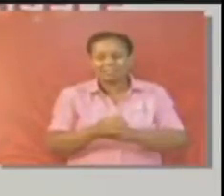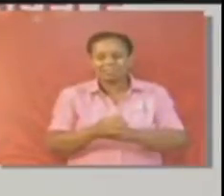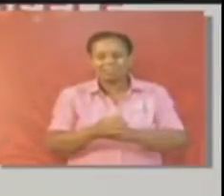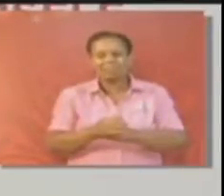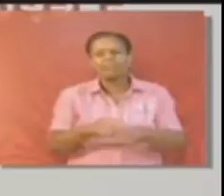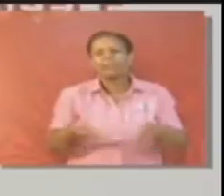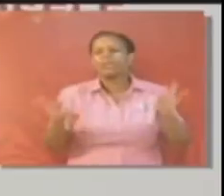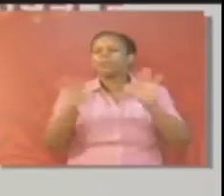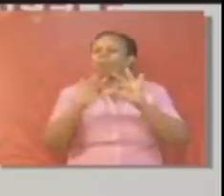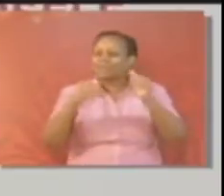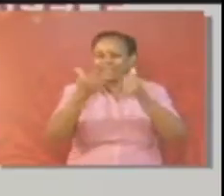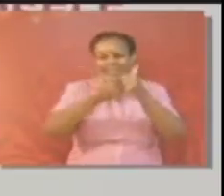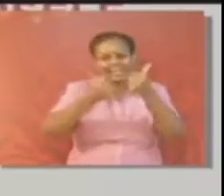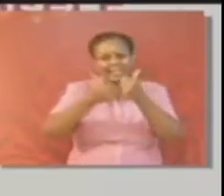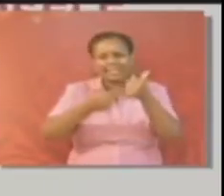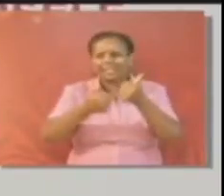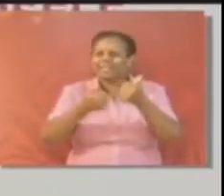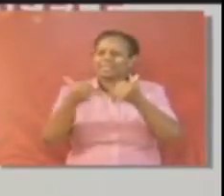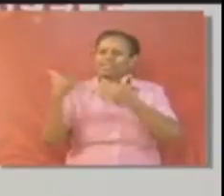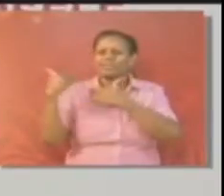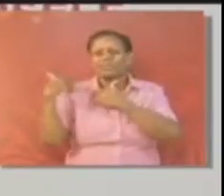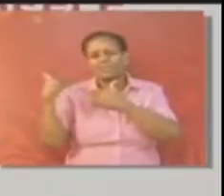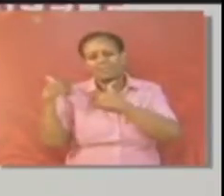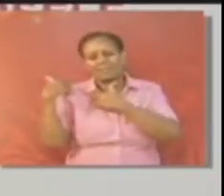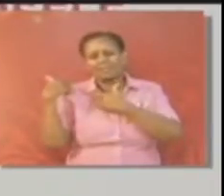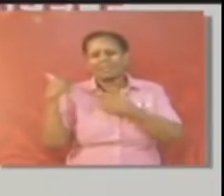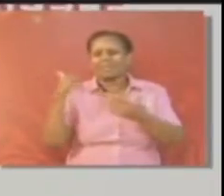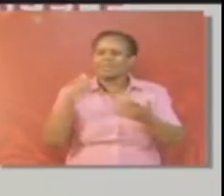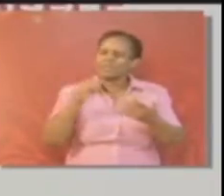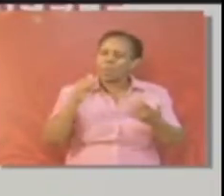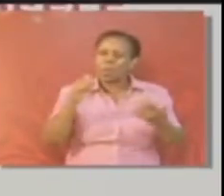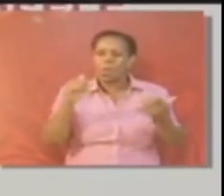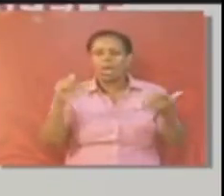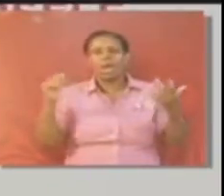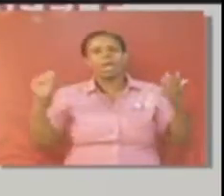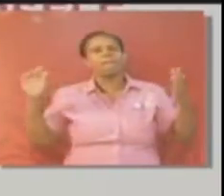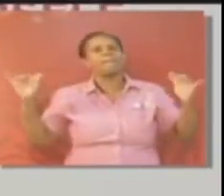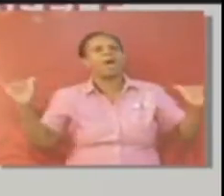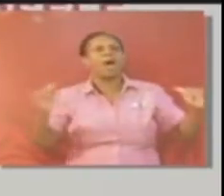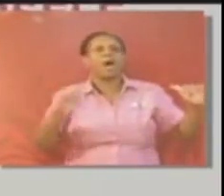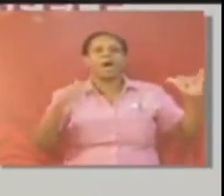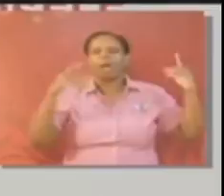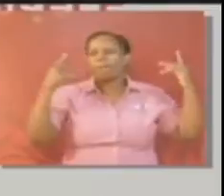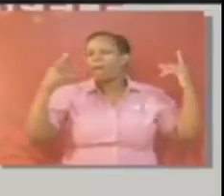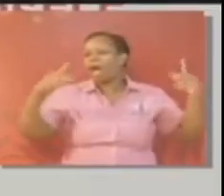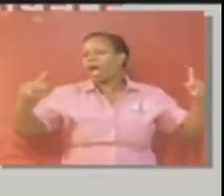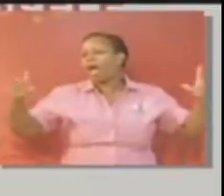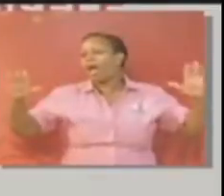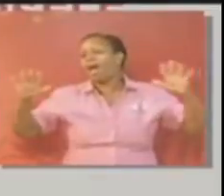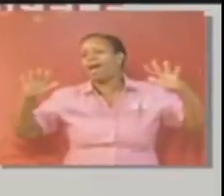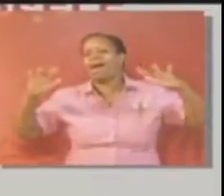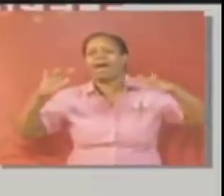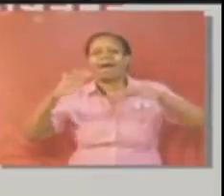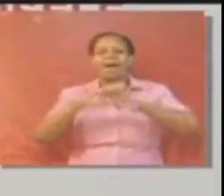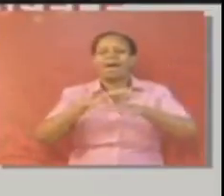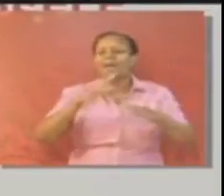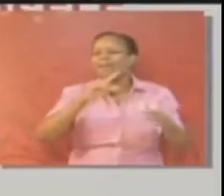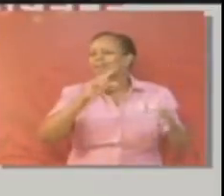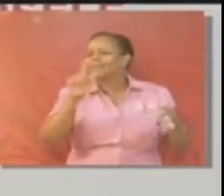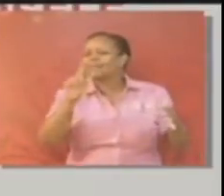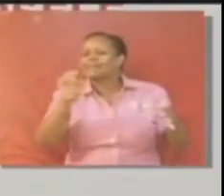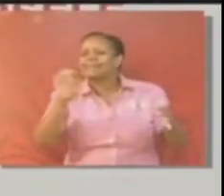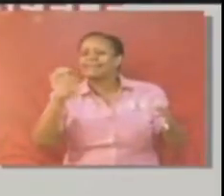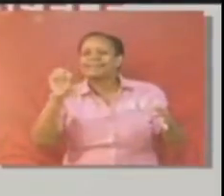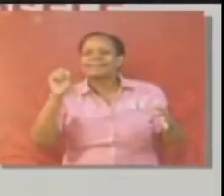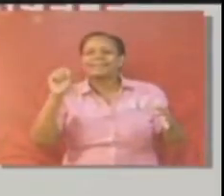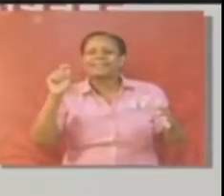gatherings. Don't throw big parties. Don't have Zessa parties. There was a party down the islands 2 weeks ago.